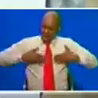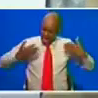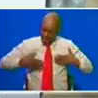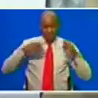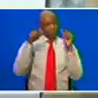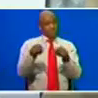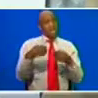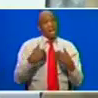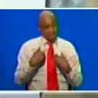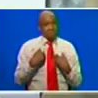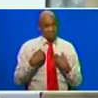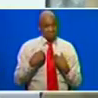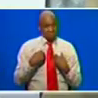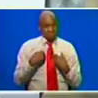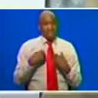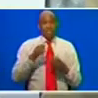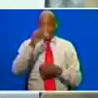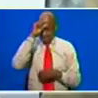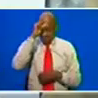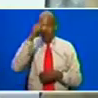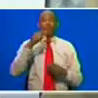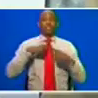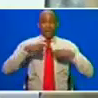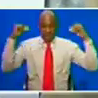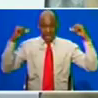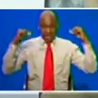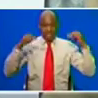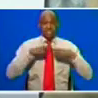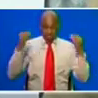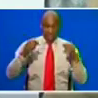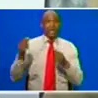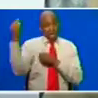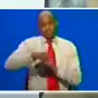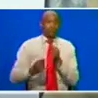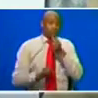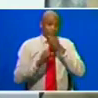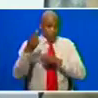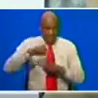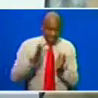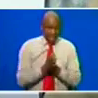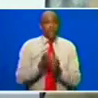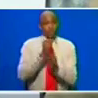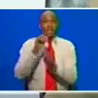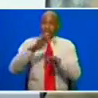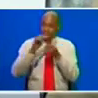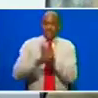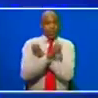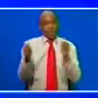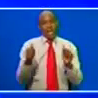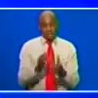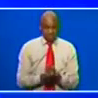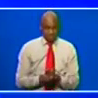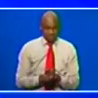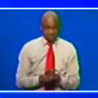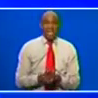today that the government of Japan has come to support us in our modernization efforts.